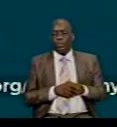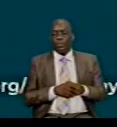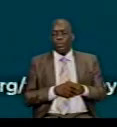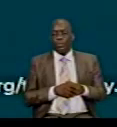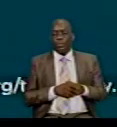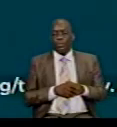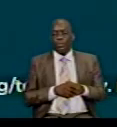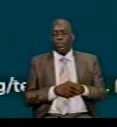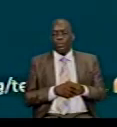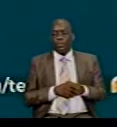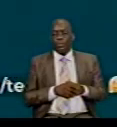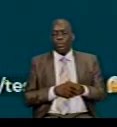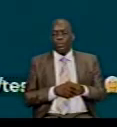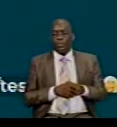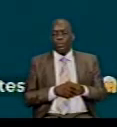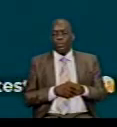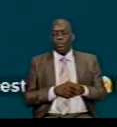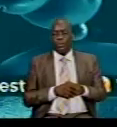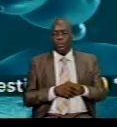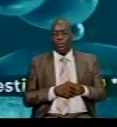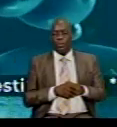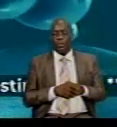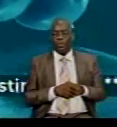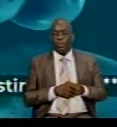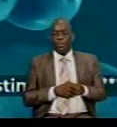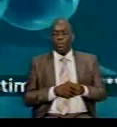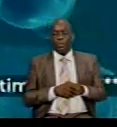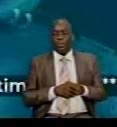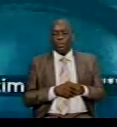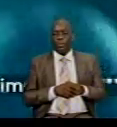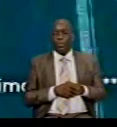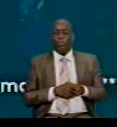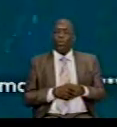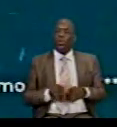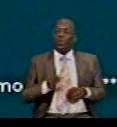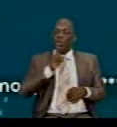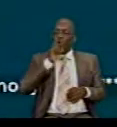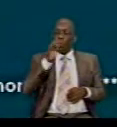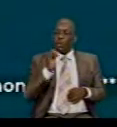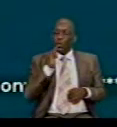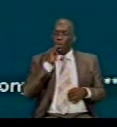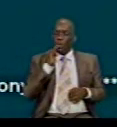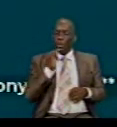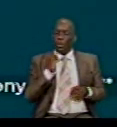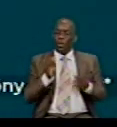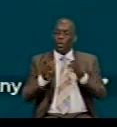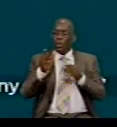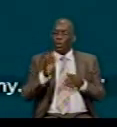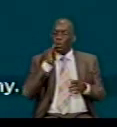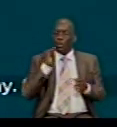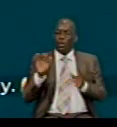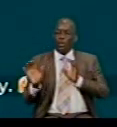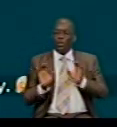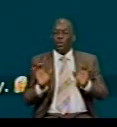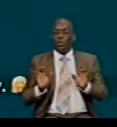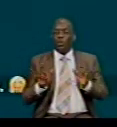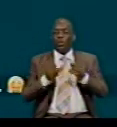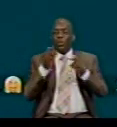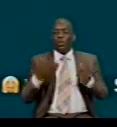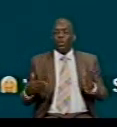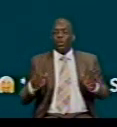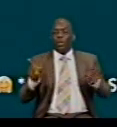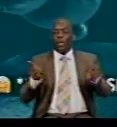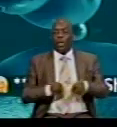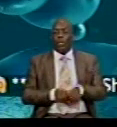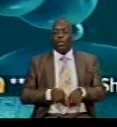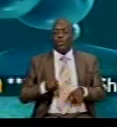poitrine. Gloire à Dieu. Indeed, God is doing great things as Onyekachi Martins is